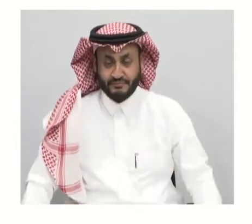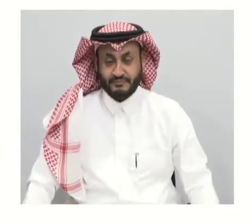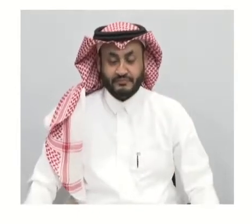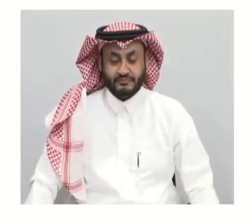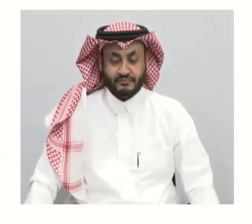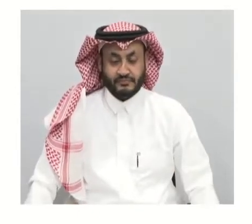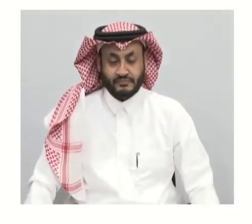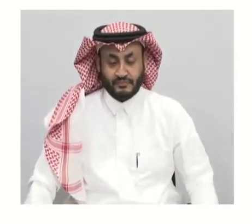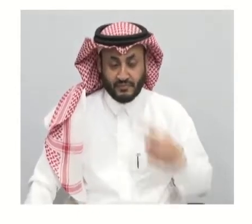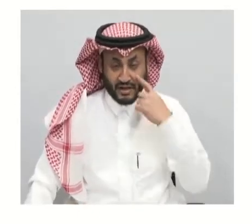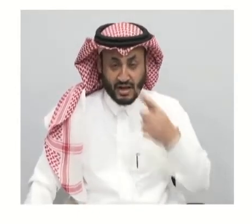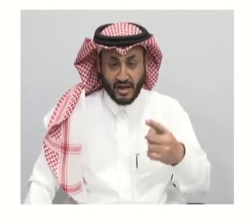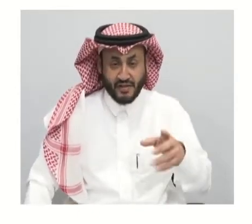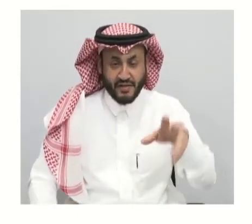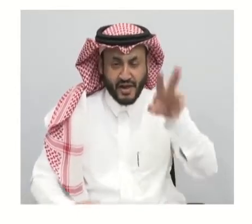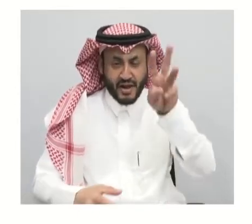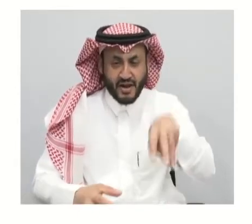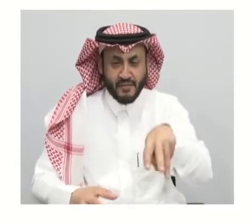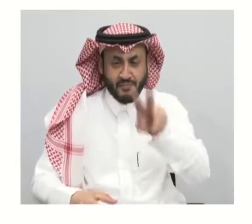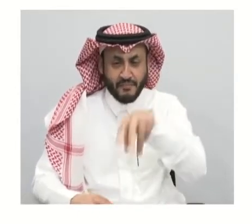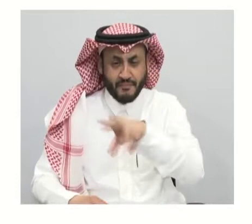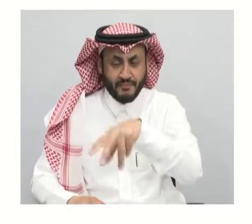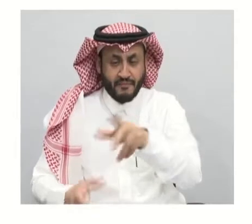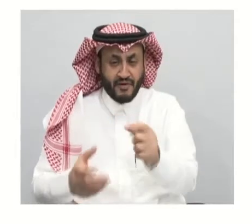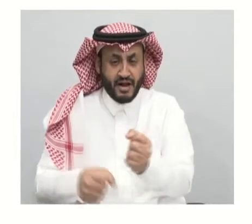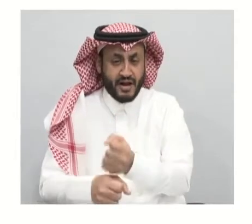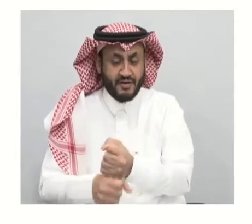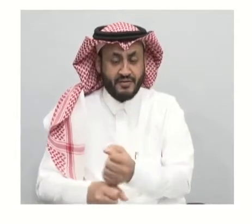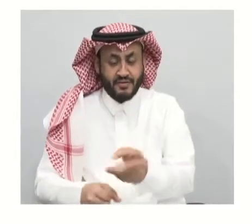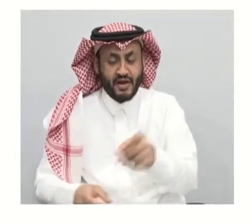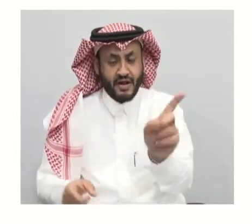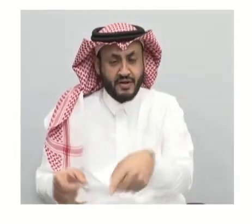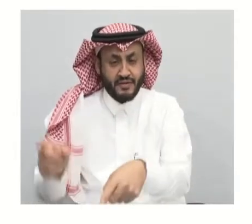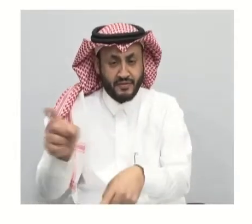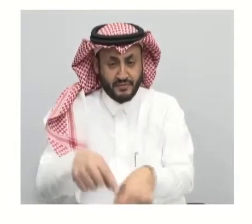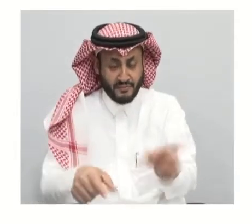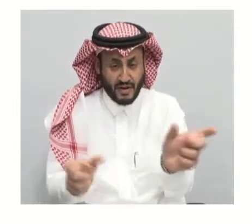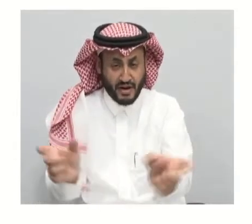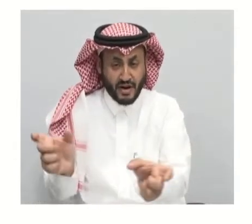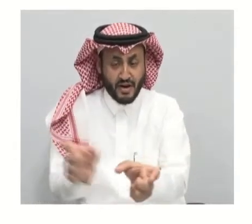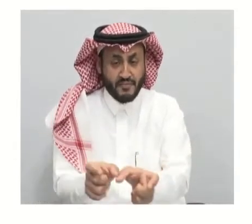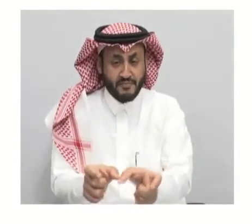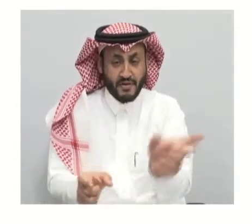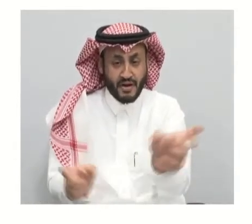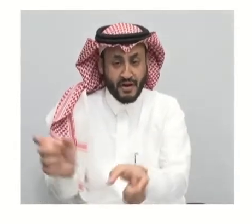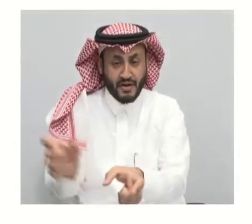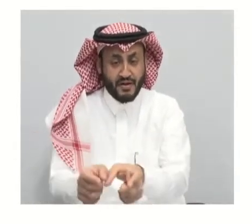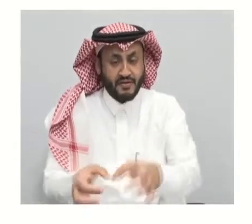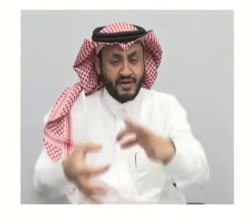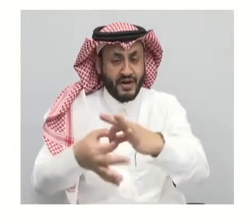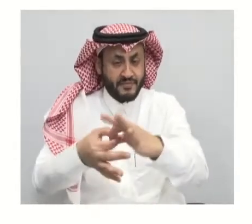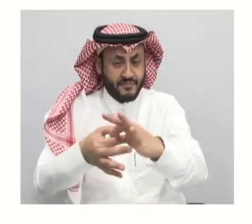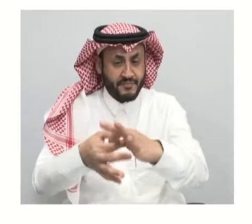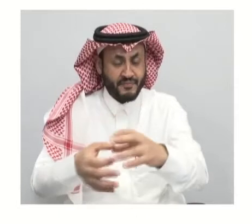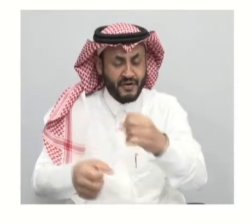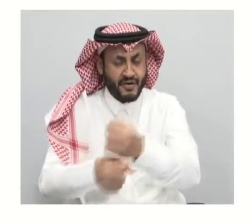list. This is the list of the things he did. You have to match one from here and one from here to form